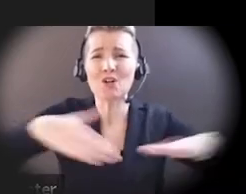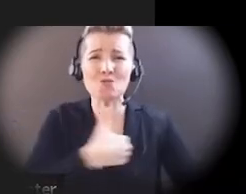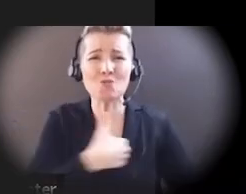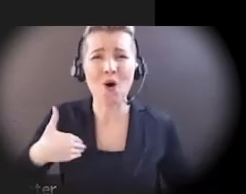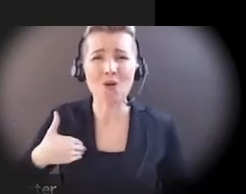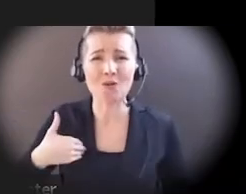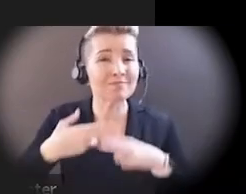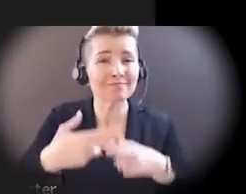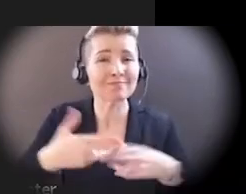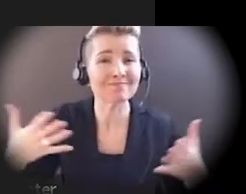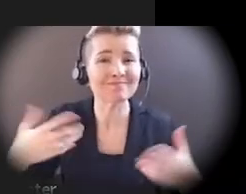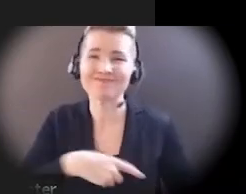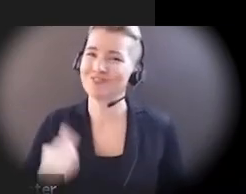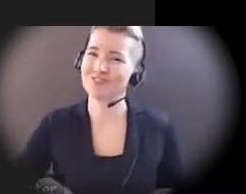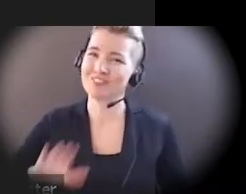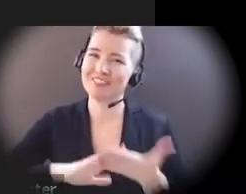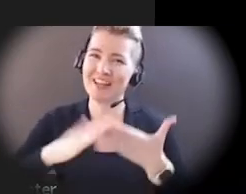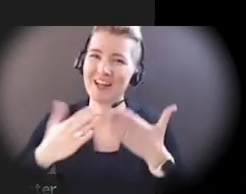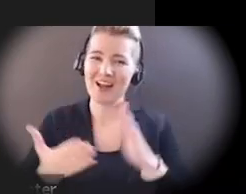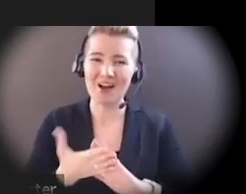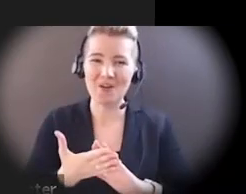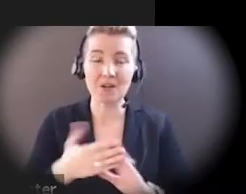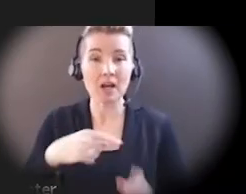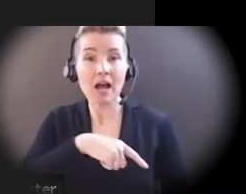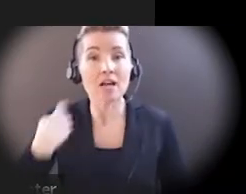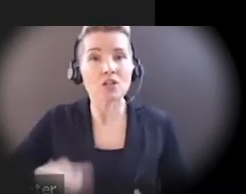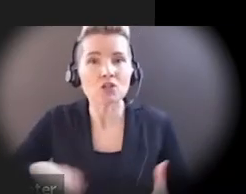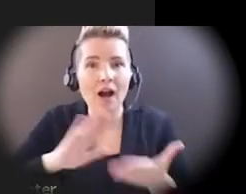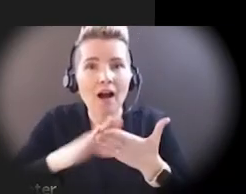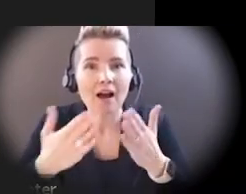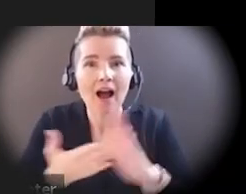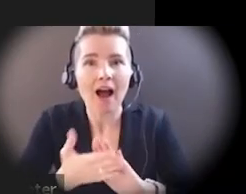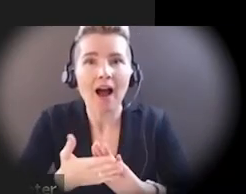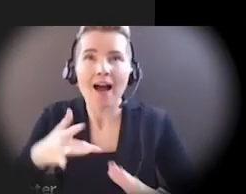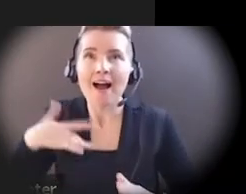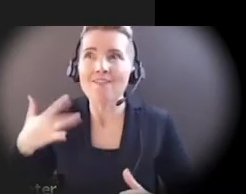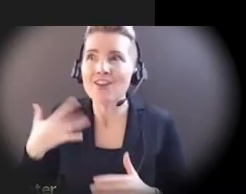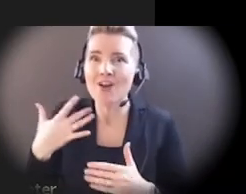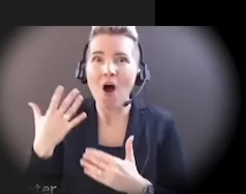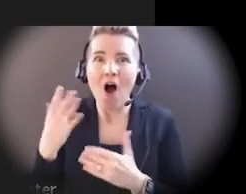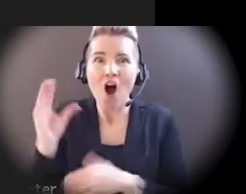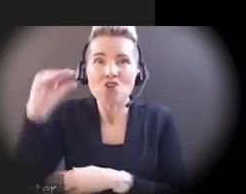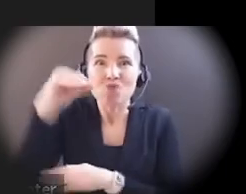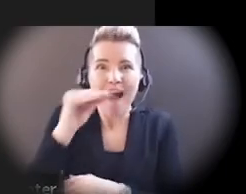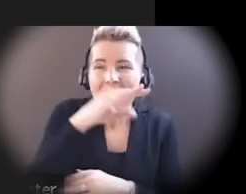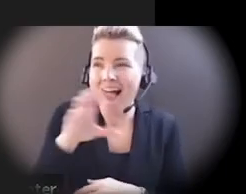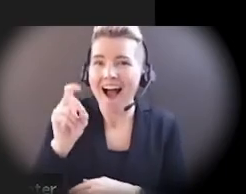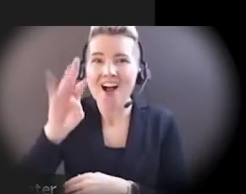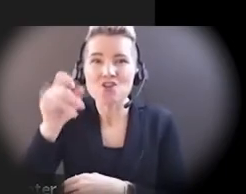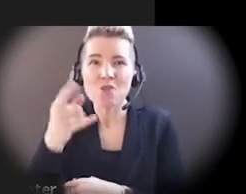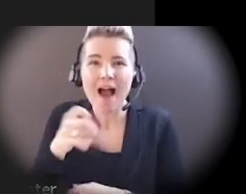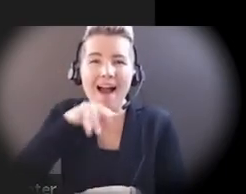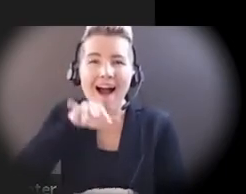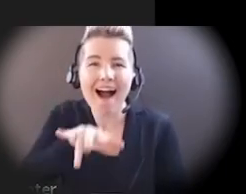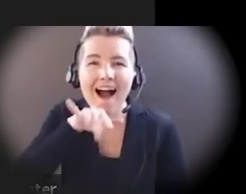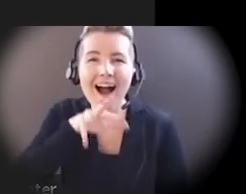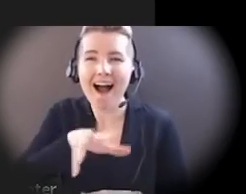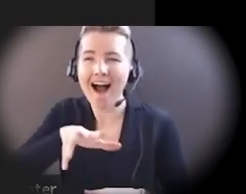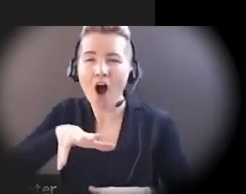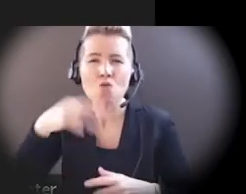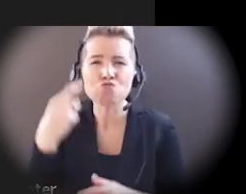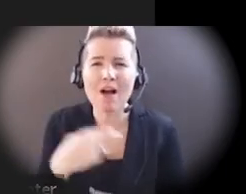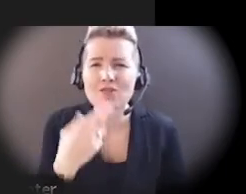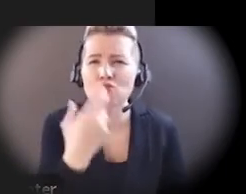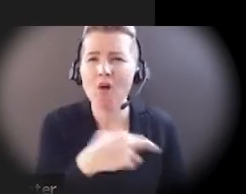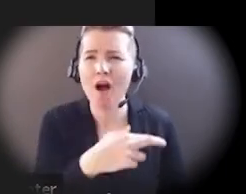Chinatown. The very name conjures up visions of dragon dances, great restaurants, warm people,